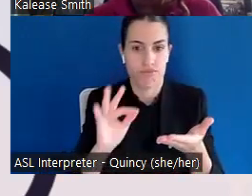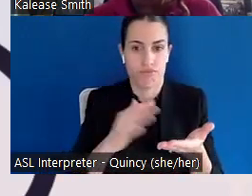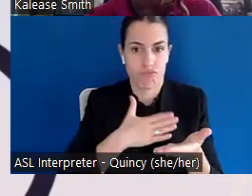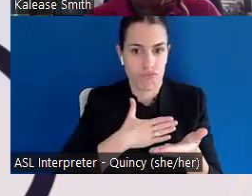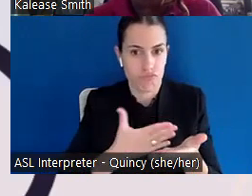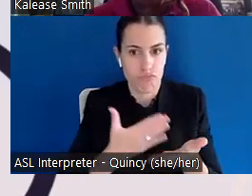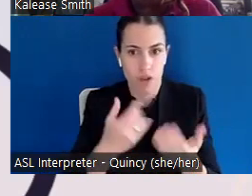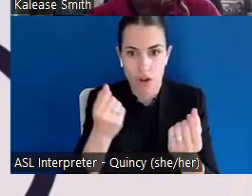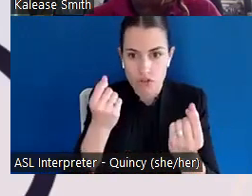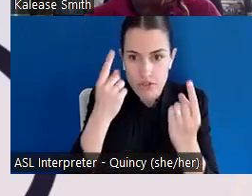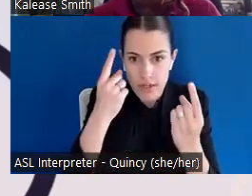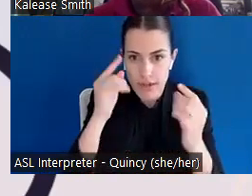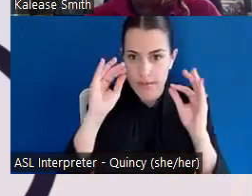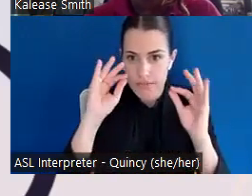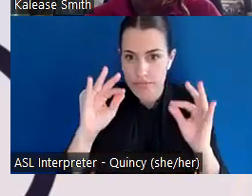understanding,